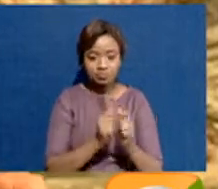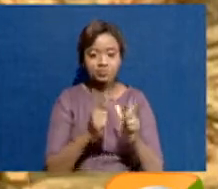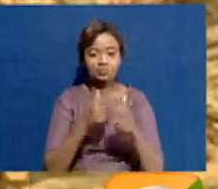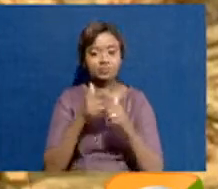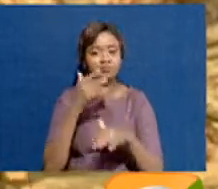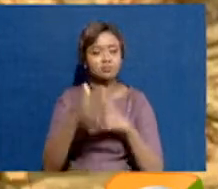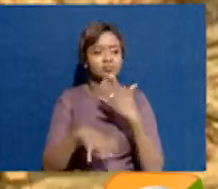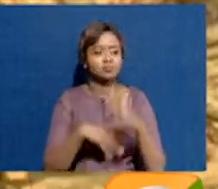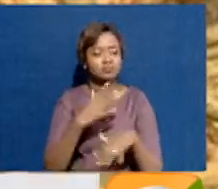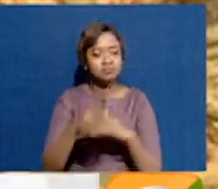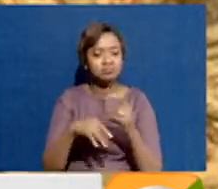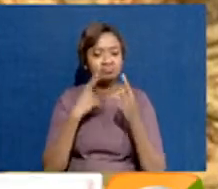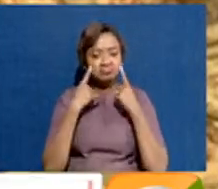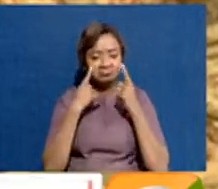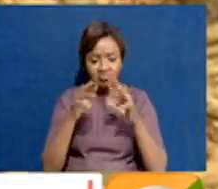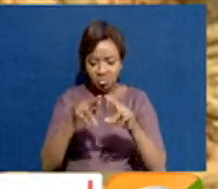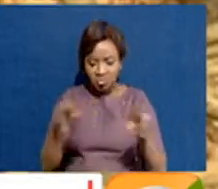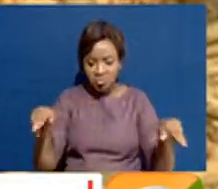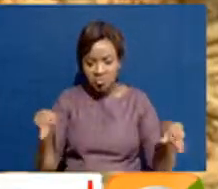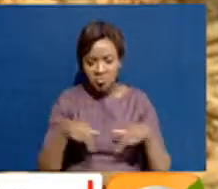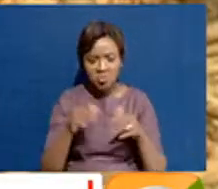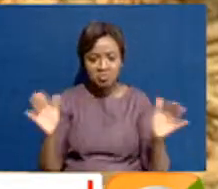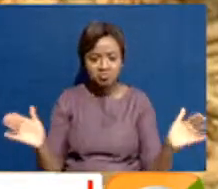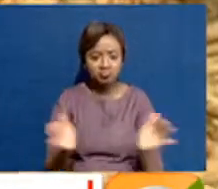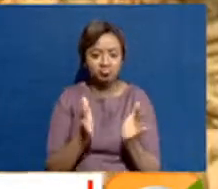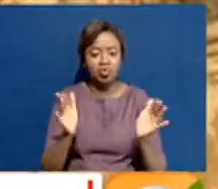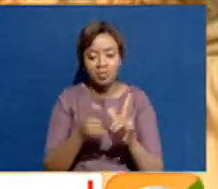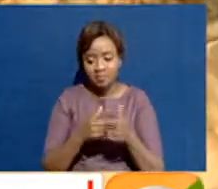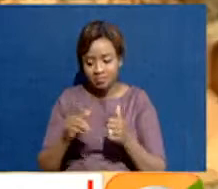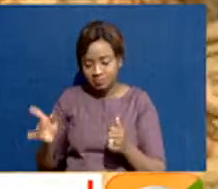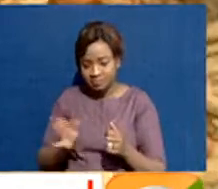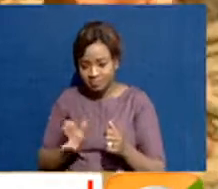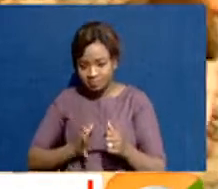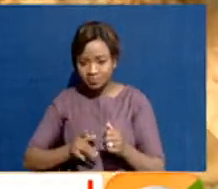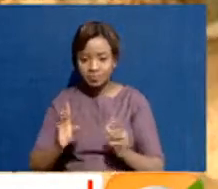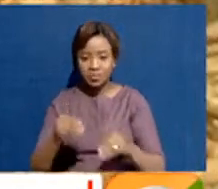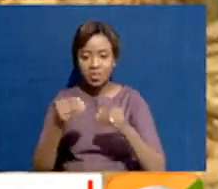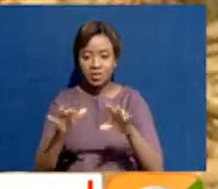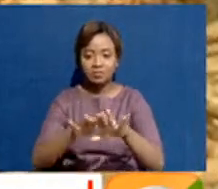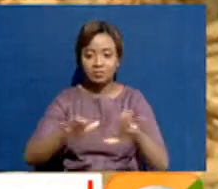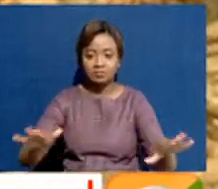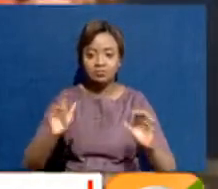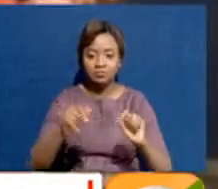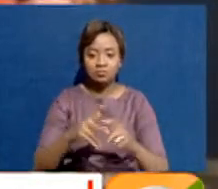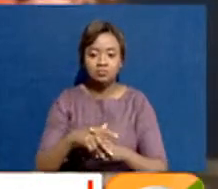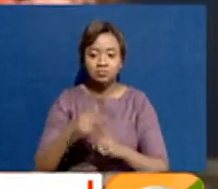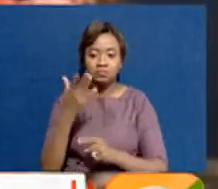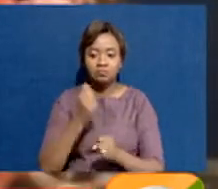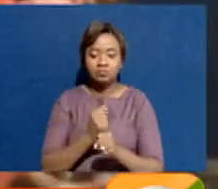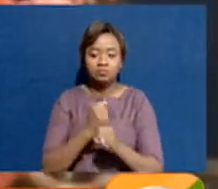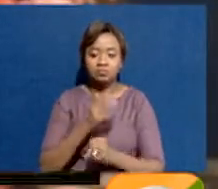sasa ile kushiriki kwa rumu haitoshi, ndio mama akawapatia hiyo nafasi ili waanze ushirika.